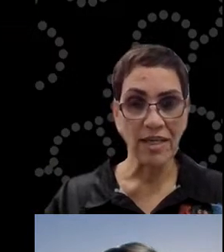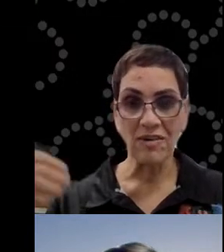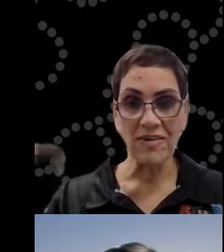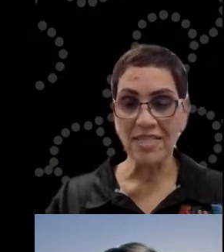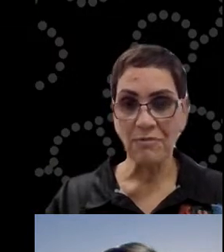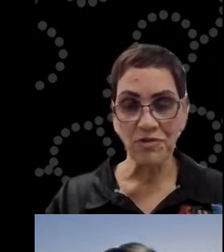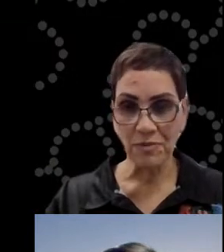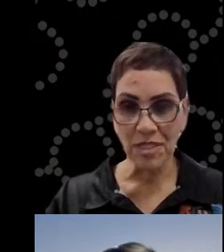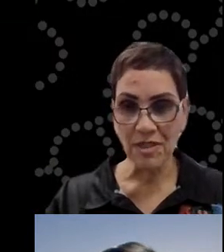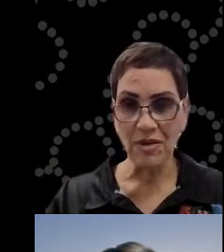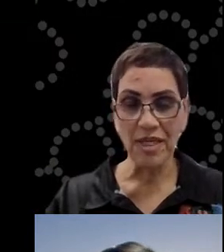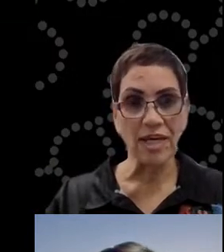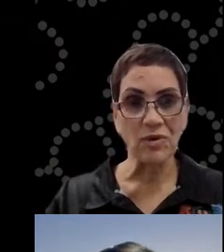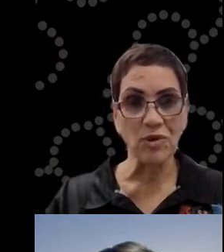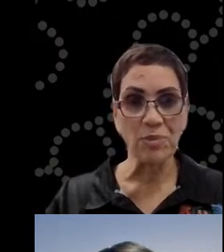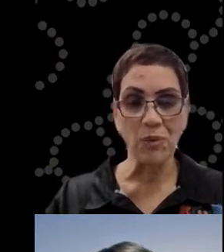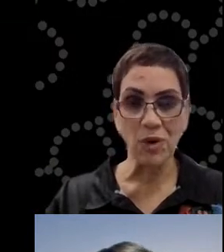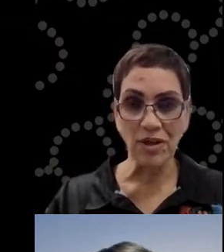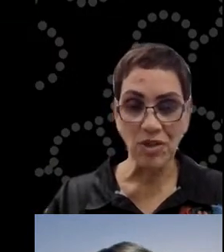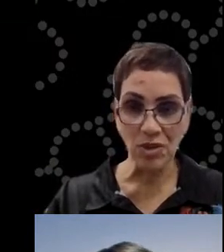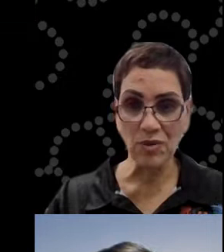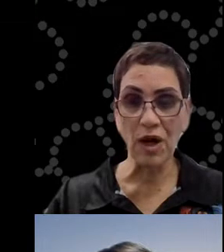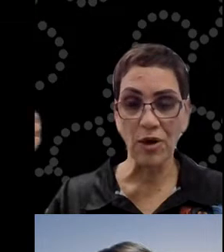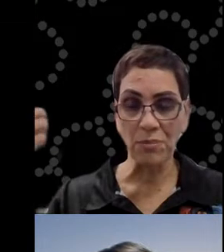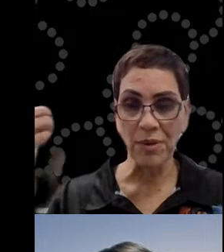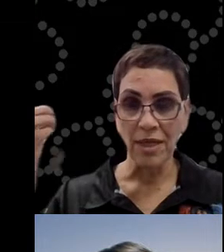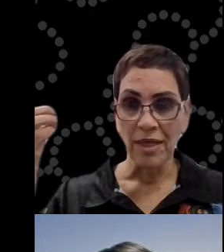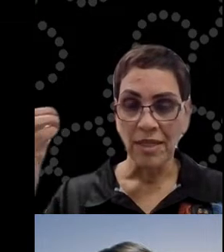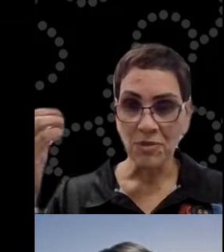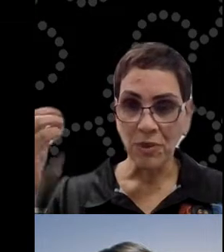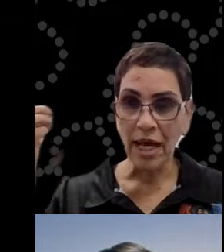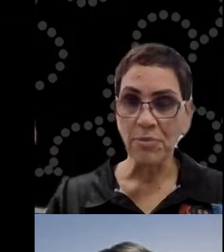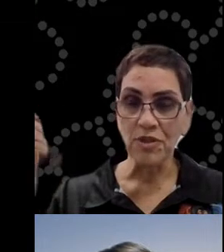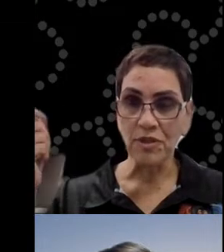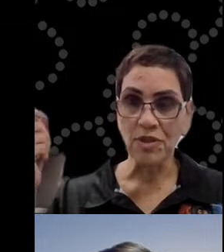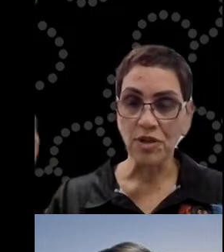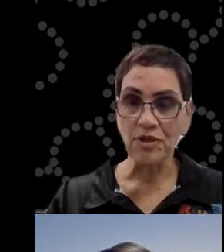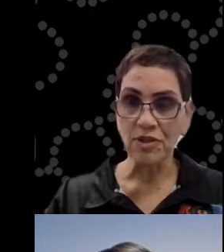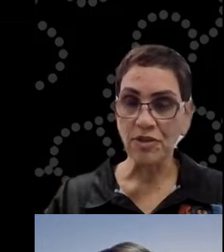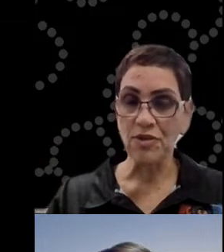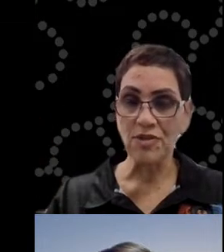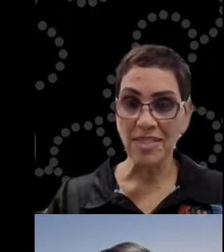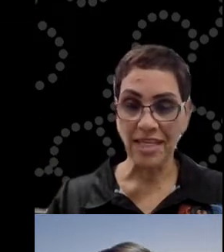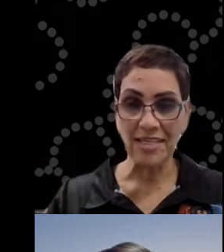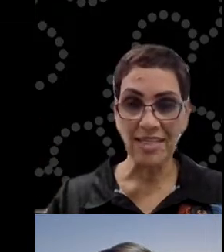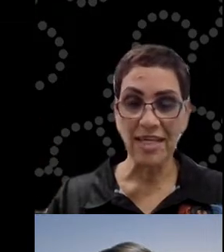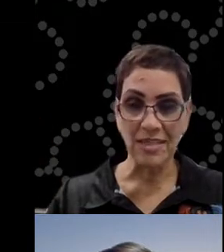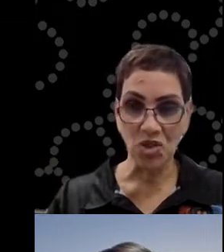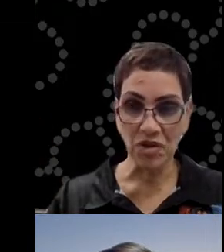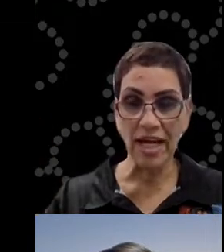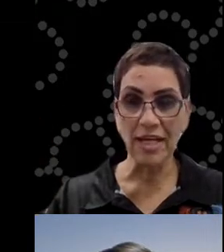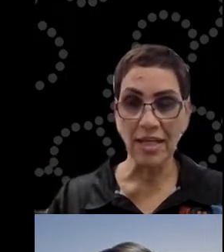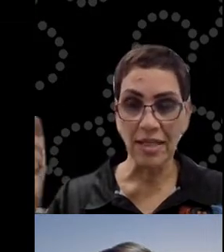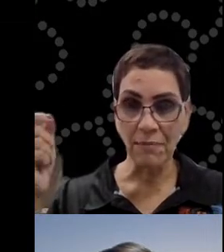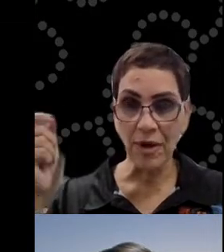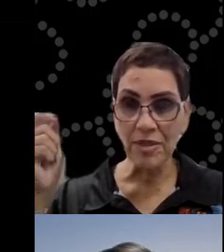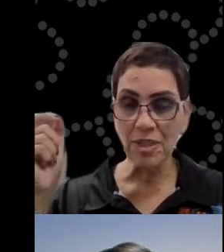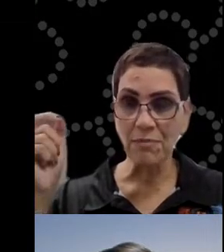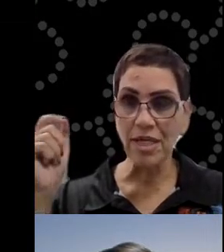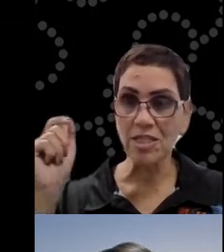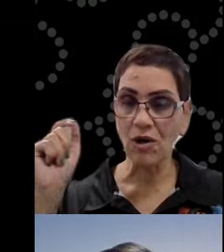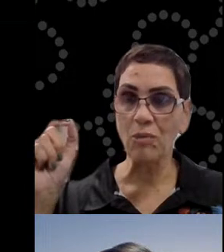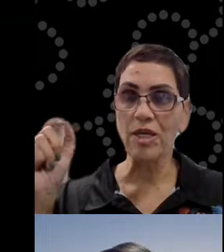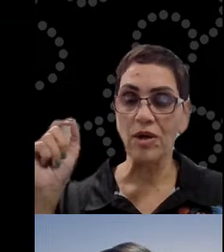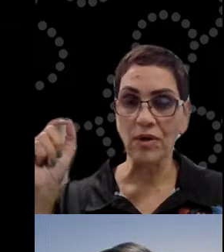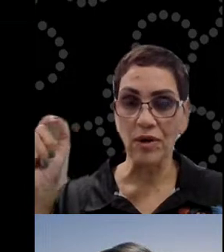way. So we are not exempt from this learning at all. But what I do hope is when Aboriginal and Torres Strait Islander nurses undertake this training,